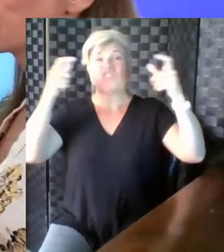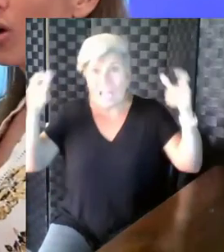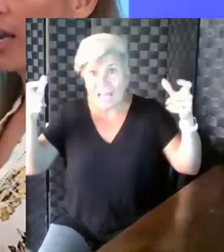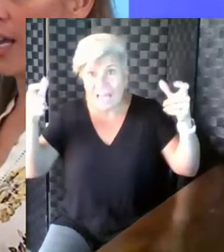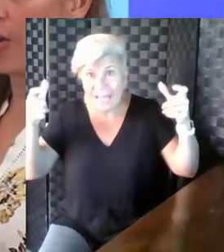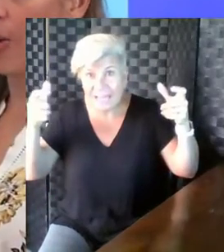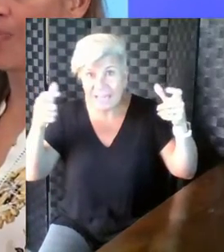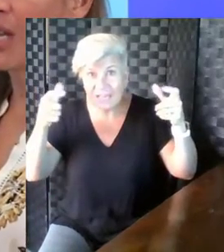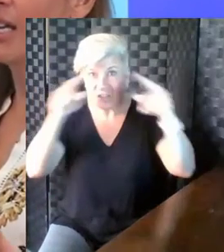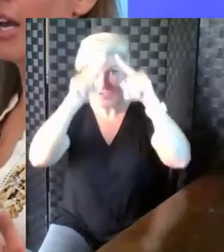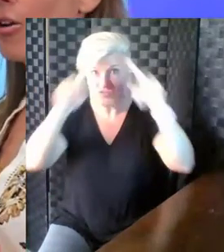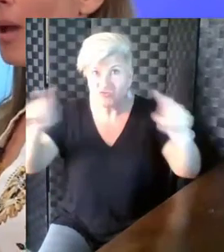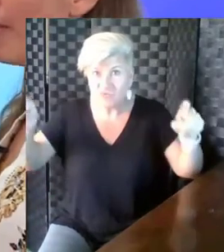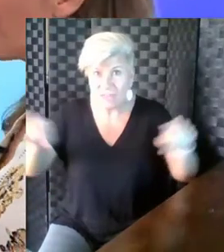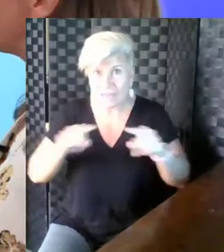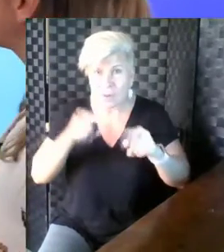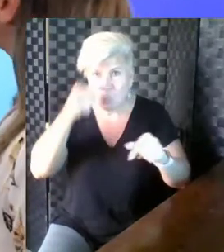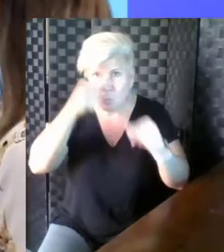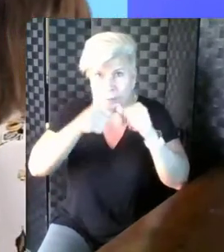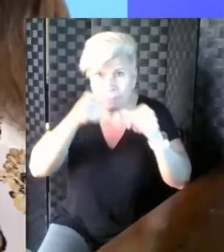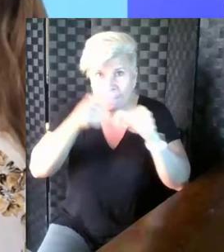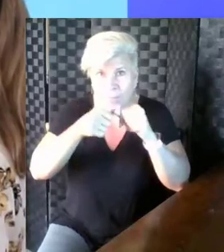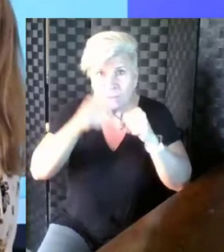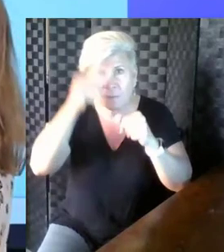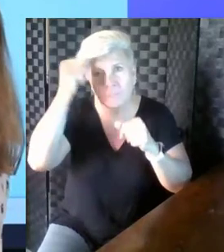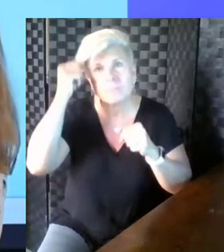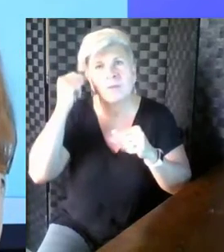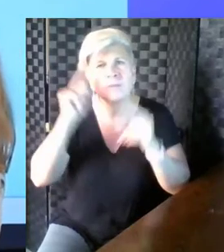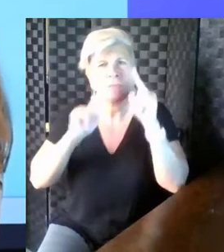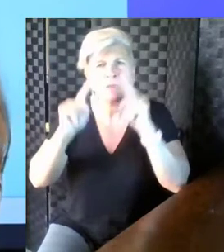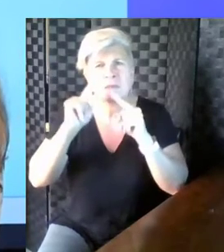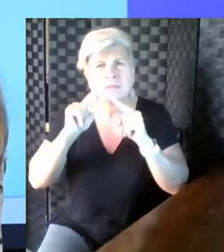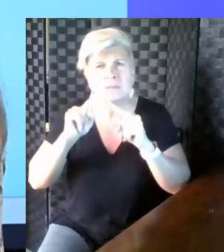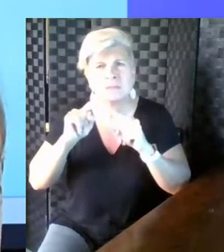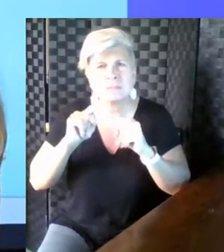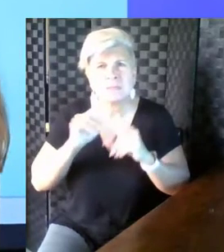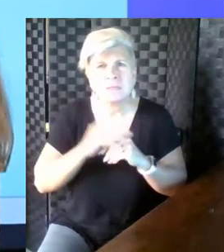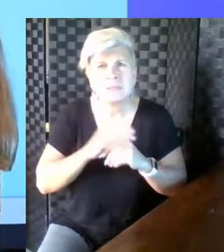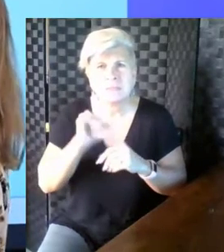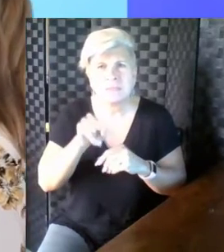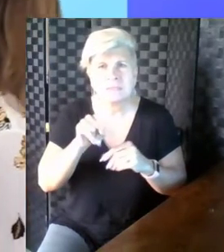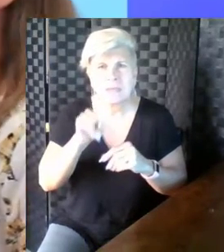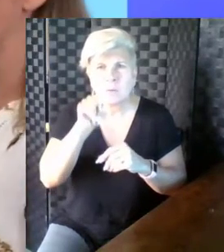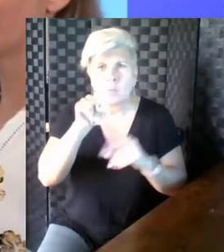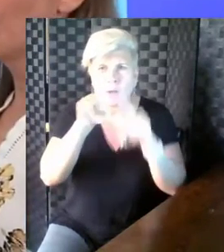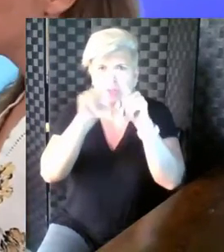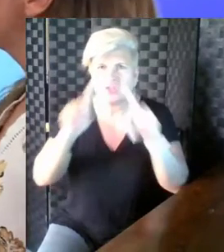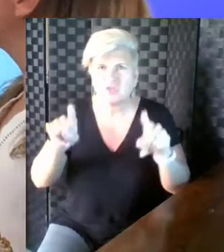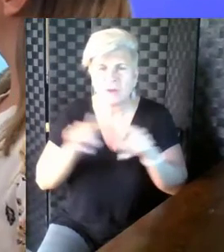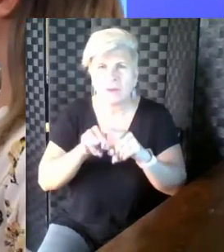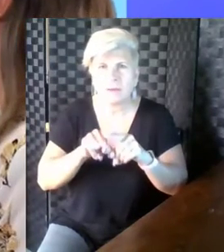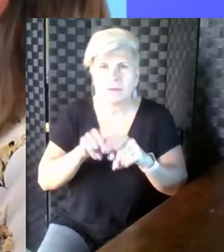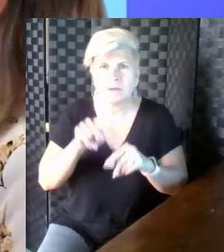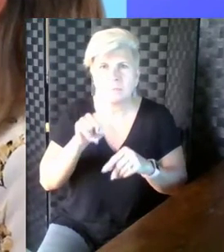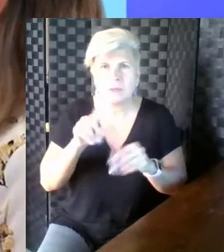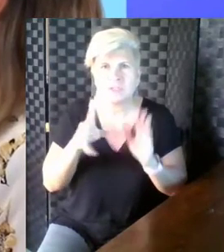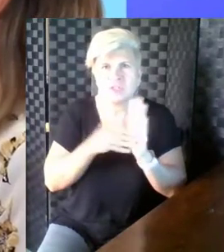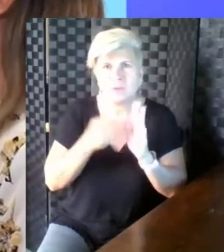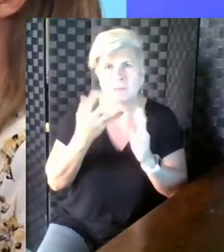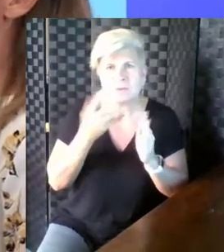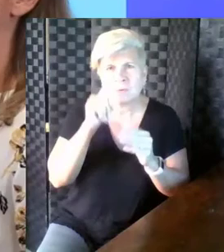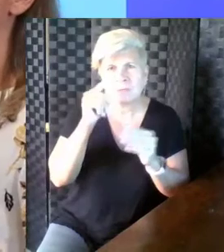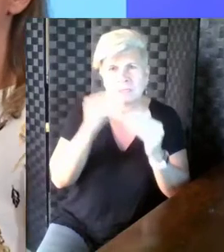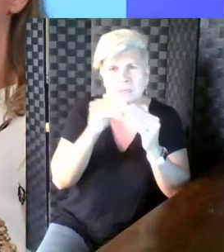giant triangle. Now remember, I want you to think of this as one triangle. So 2